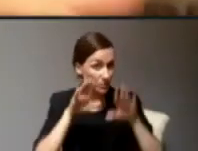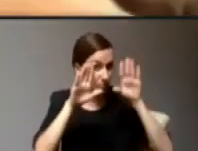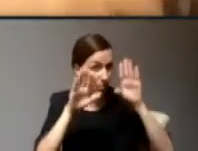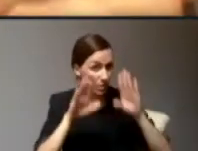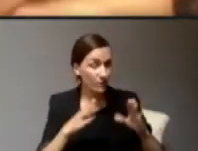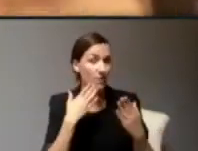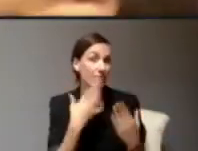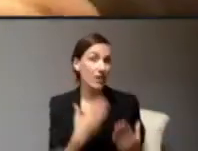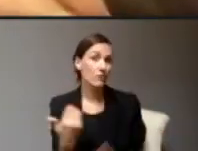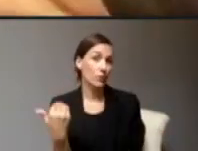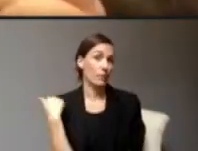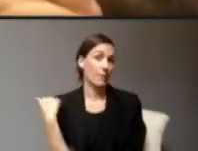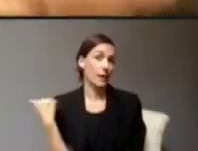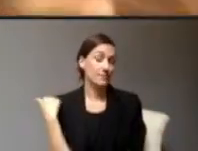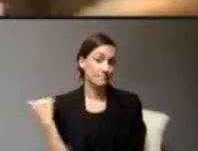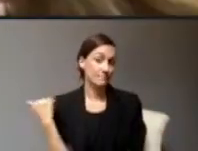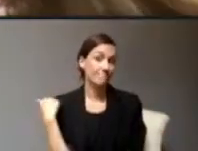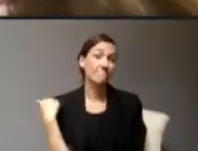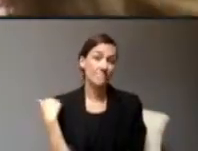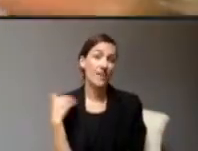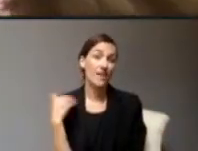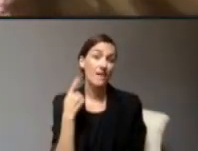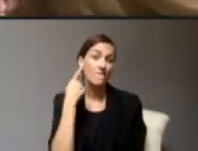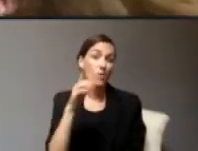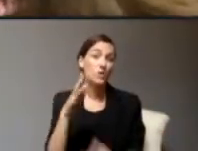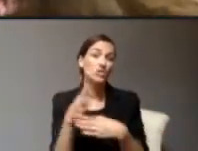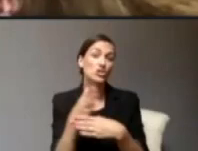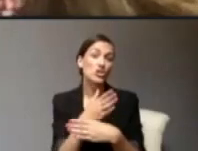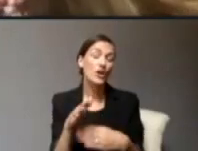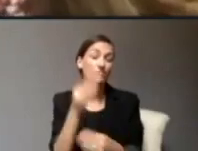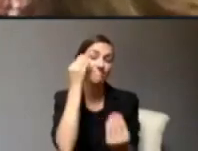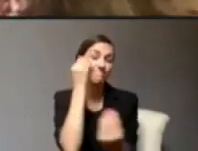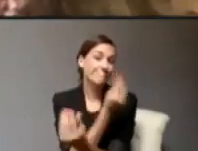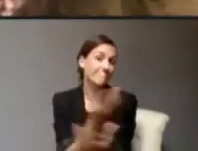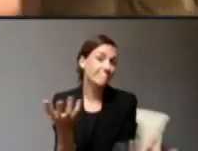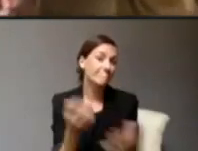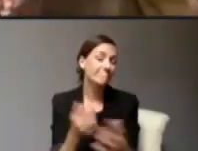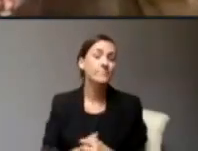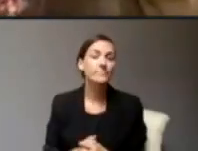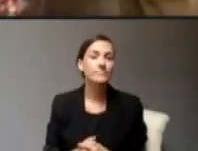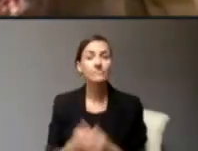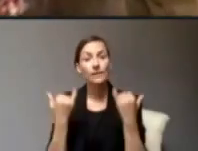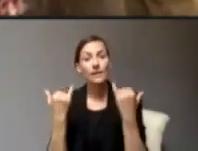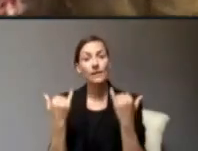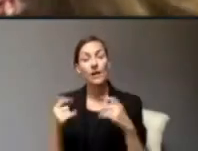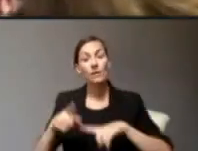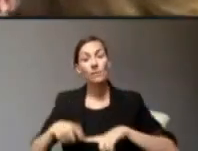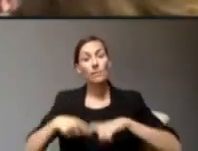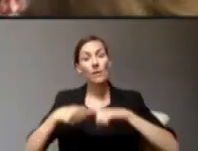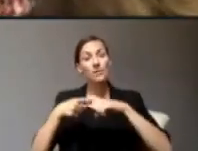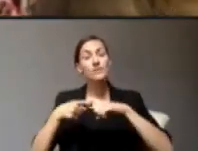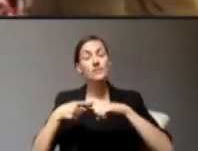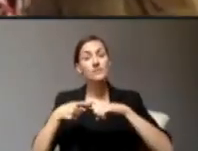for the reminder and thanks for sharing your expertise with us. I'm going to go ahead and pause because I'm sure we have a lot